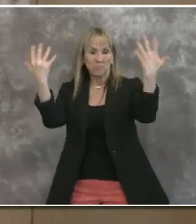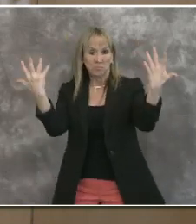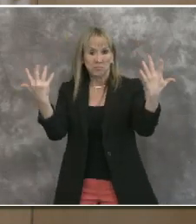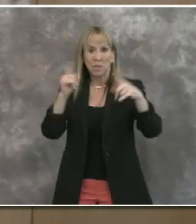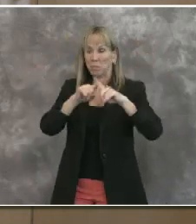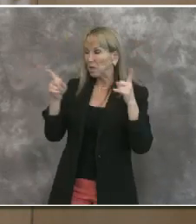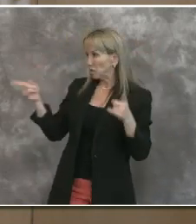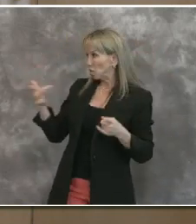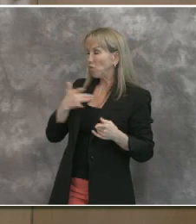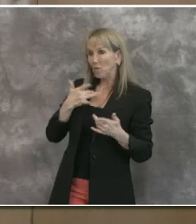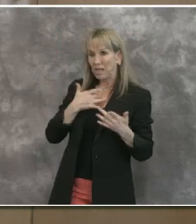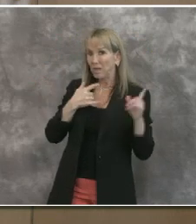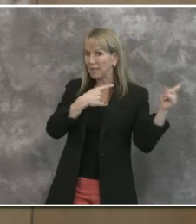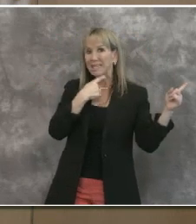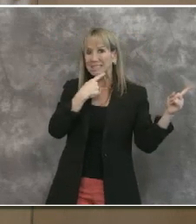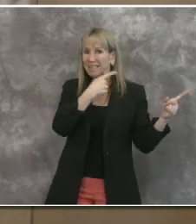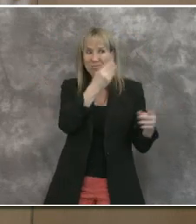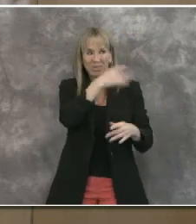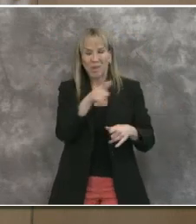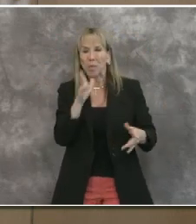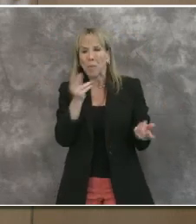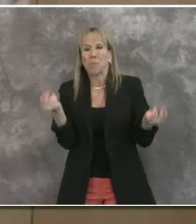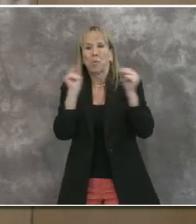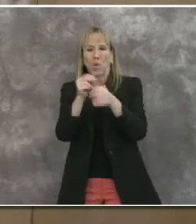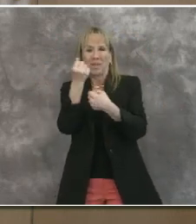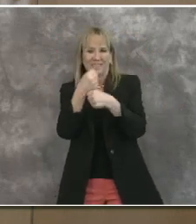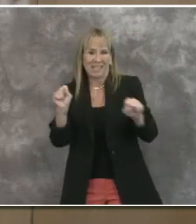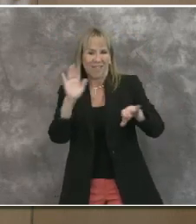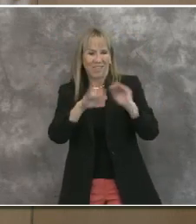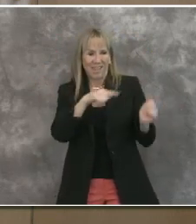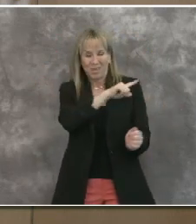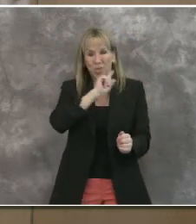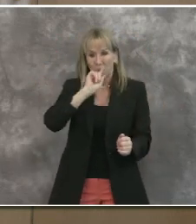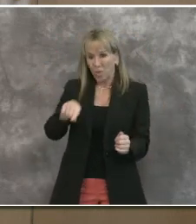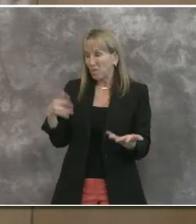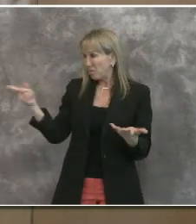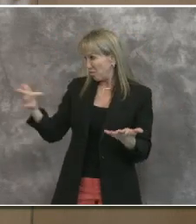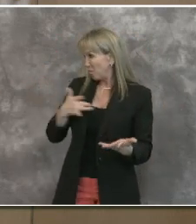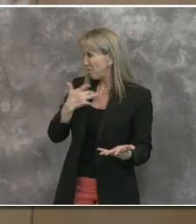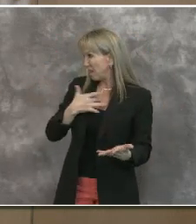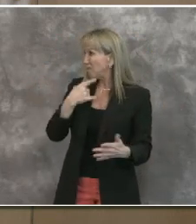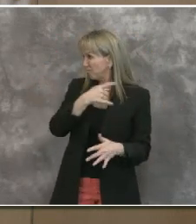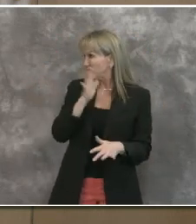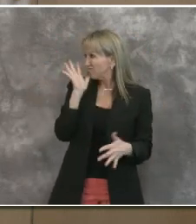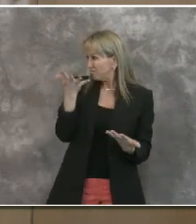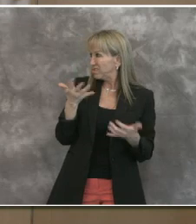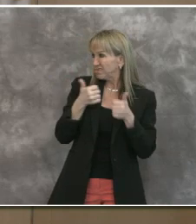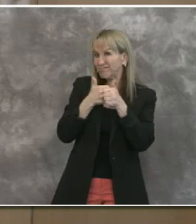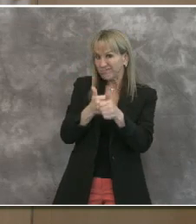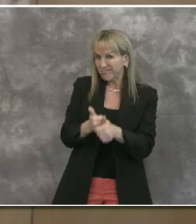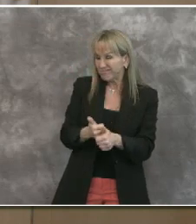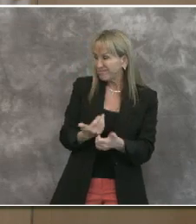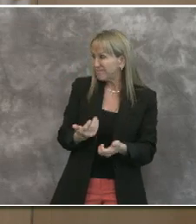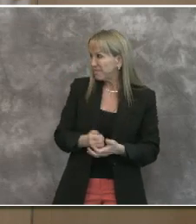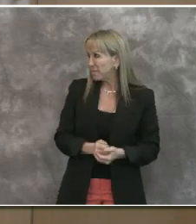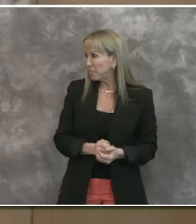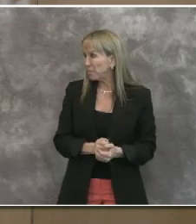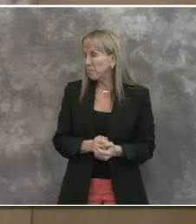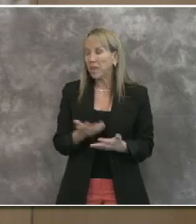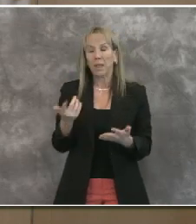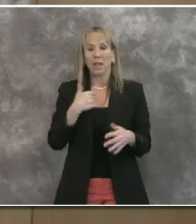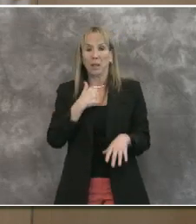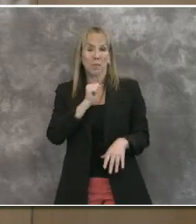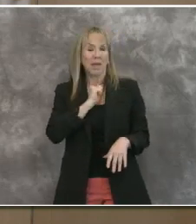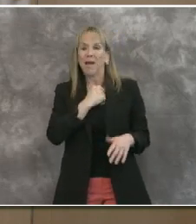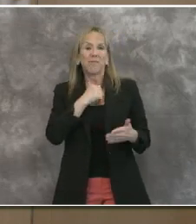in the safety steps that the casinos say they're proactively taking? Well, I have not